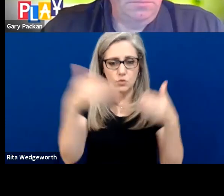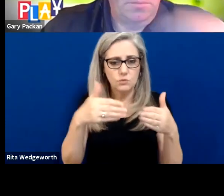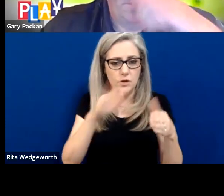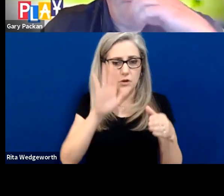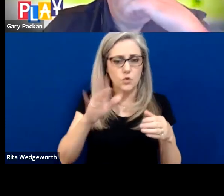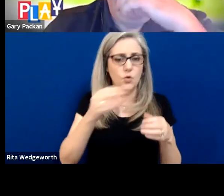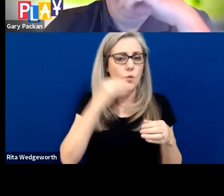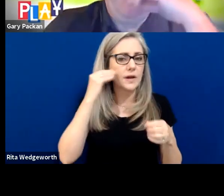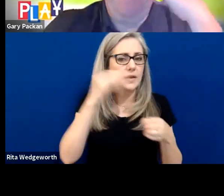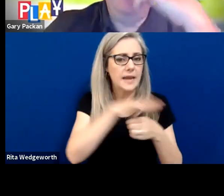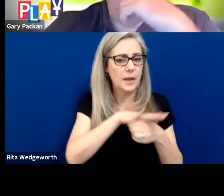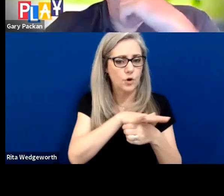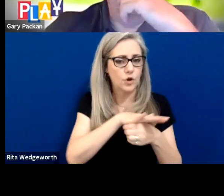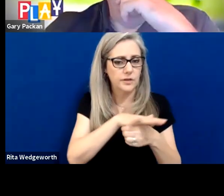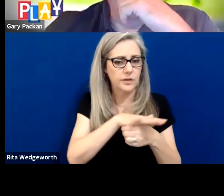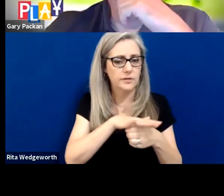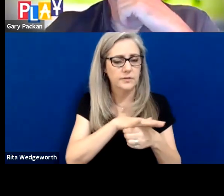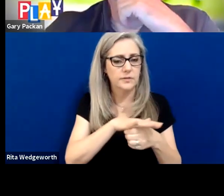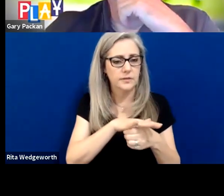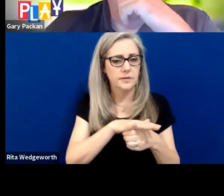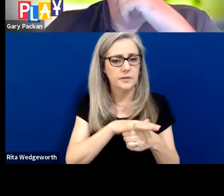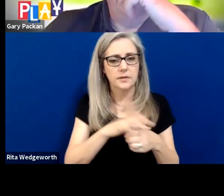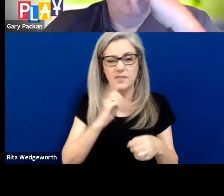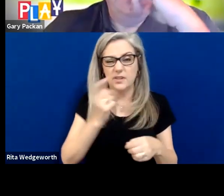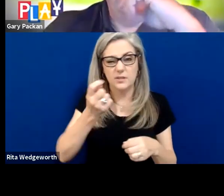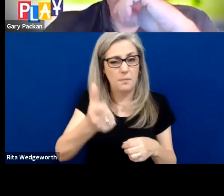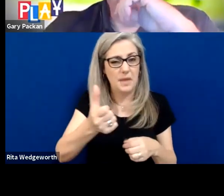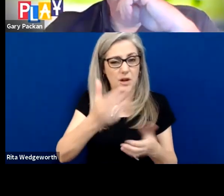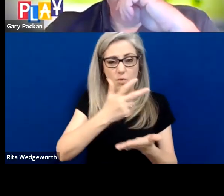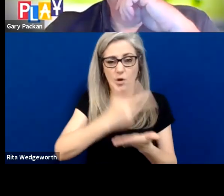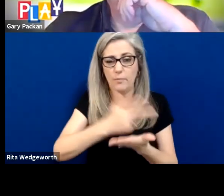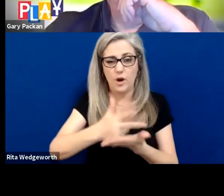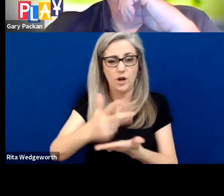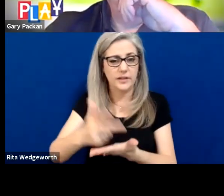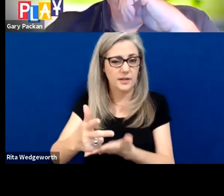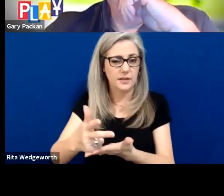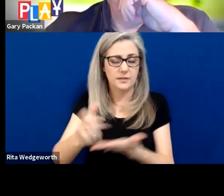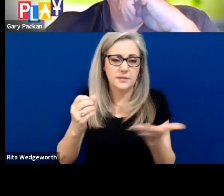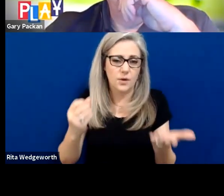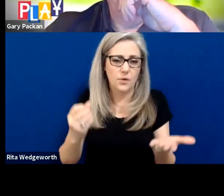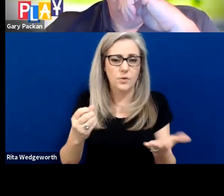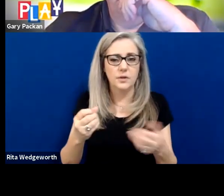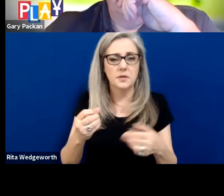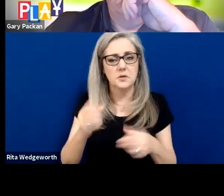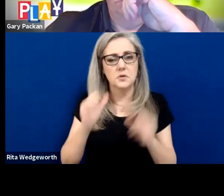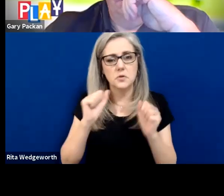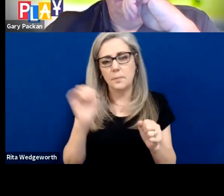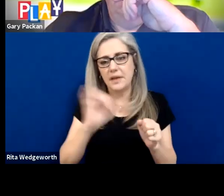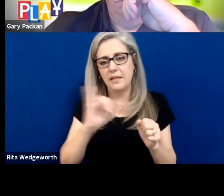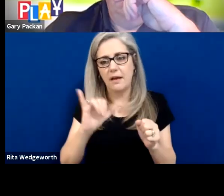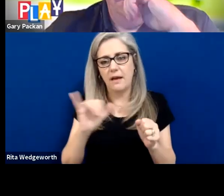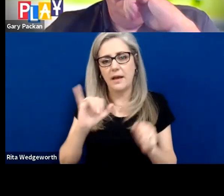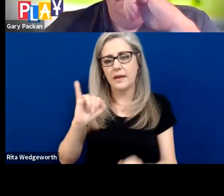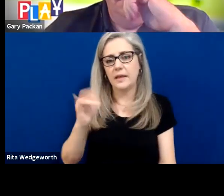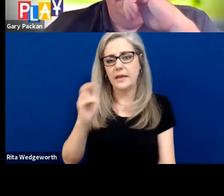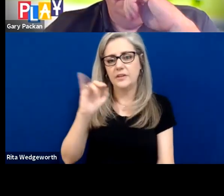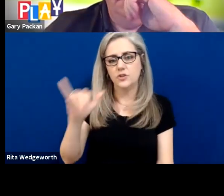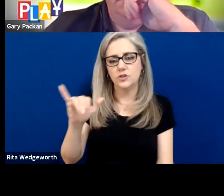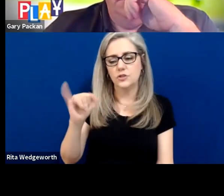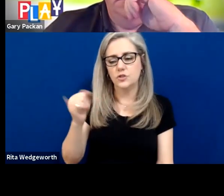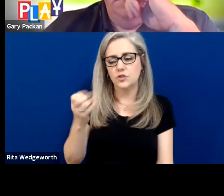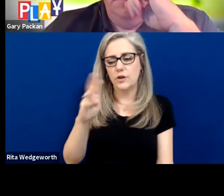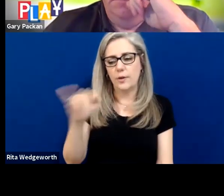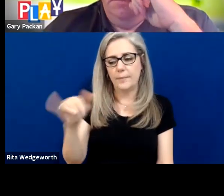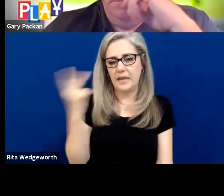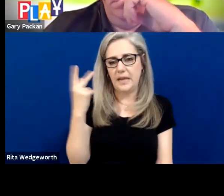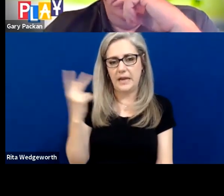because it's a neighborhood park. There's minimal parking. It would be something like, for instance, Jeremy and I talked when we were out walking